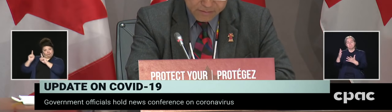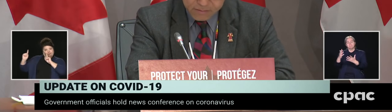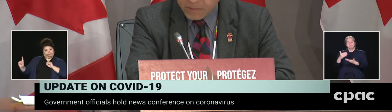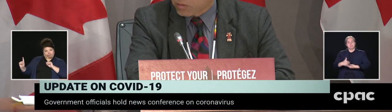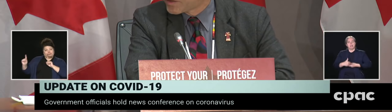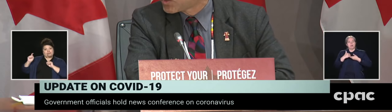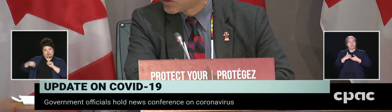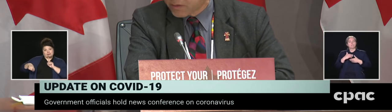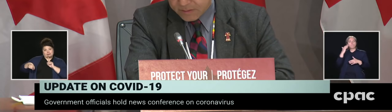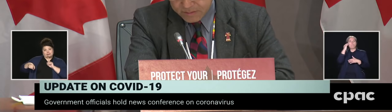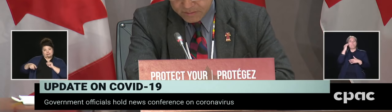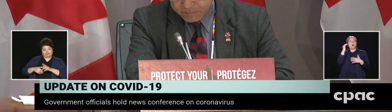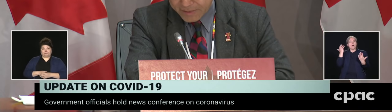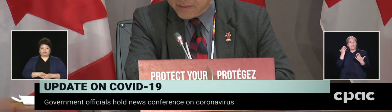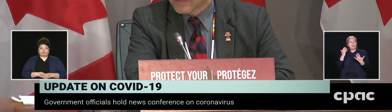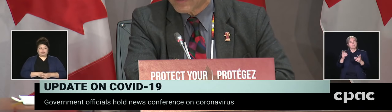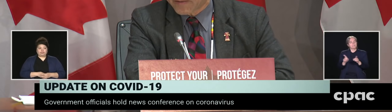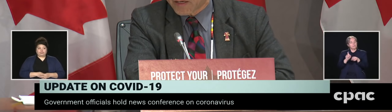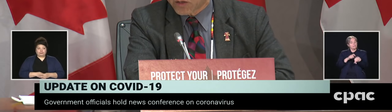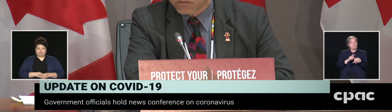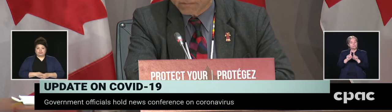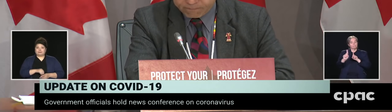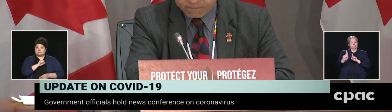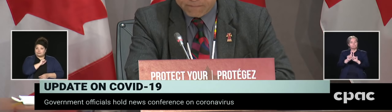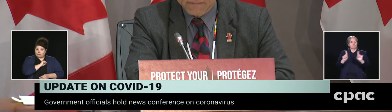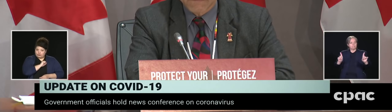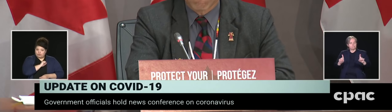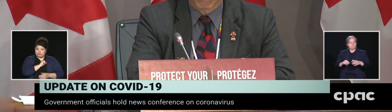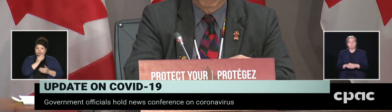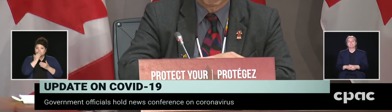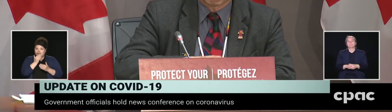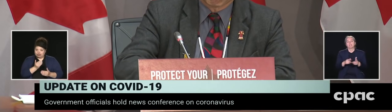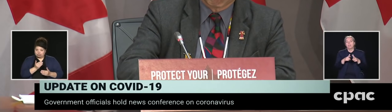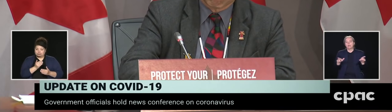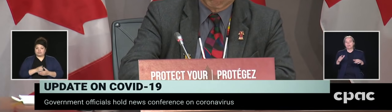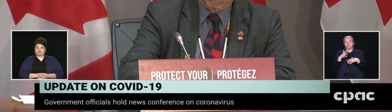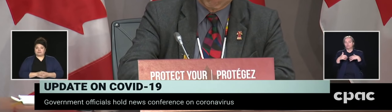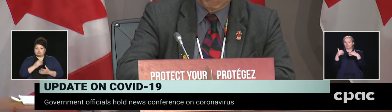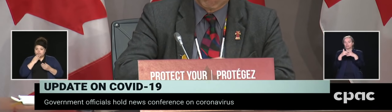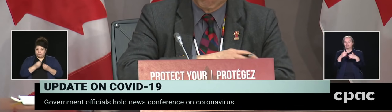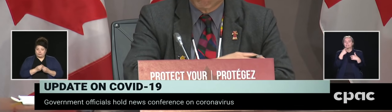merci, miigwech, merci et thank you.